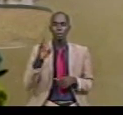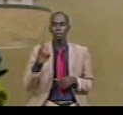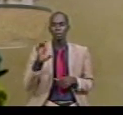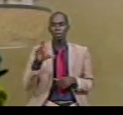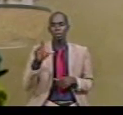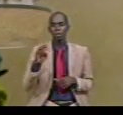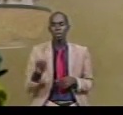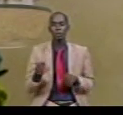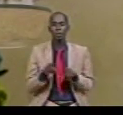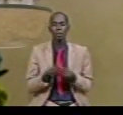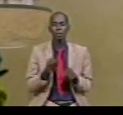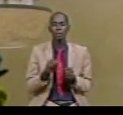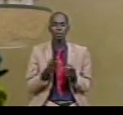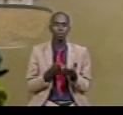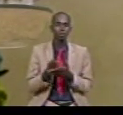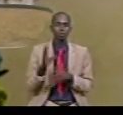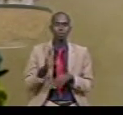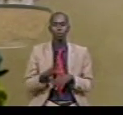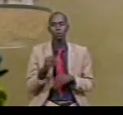living God.